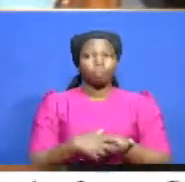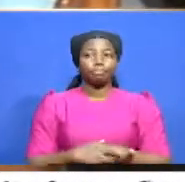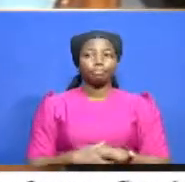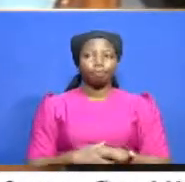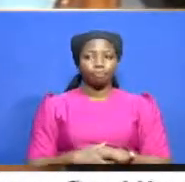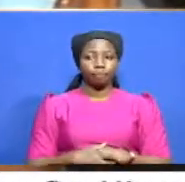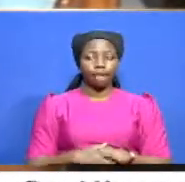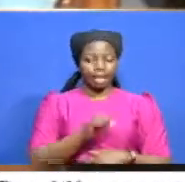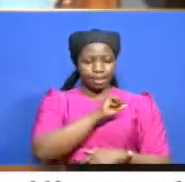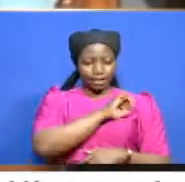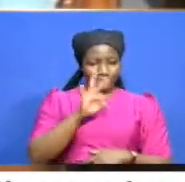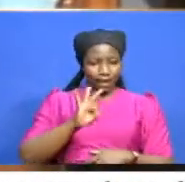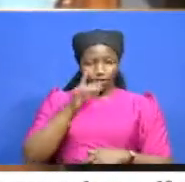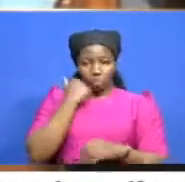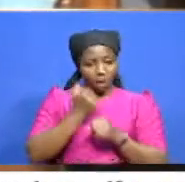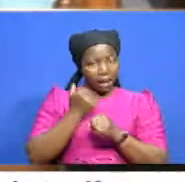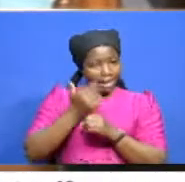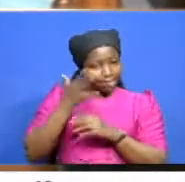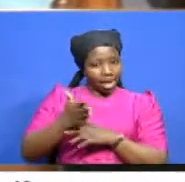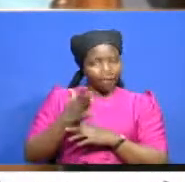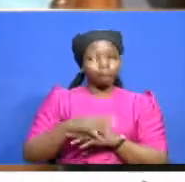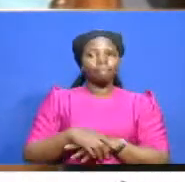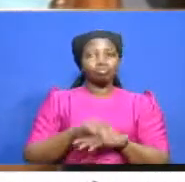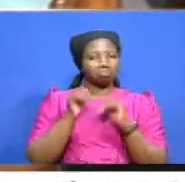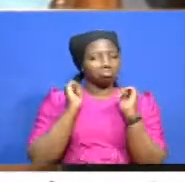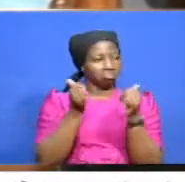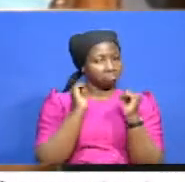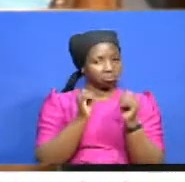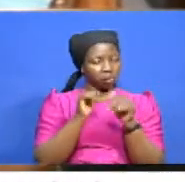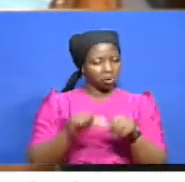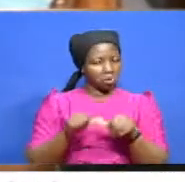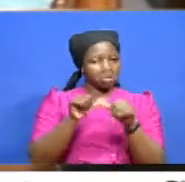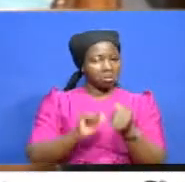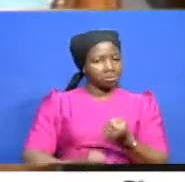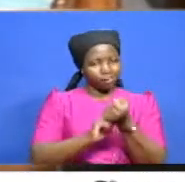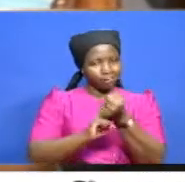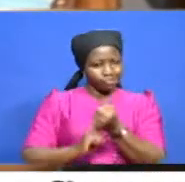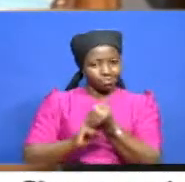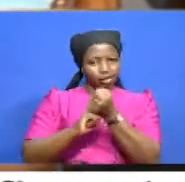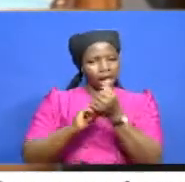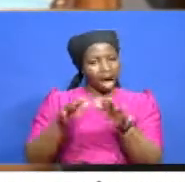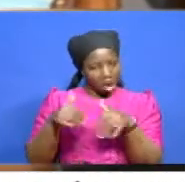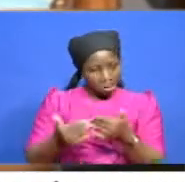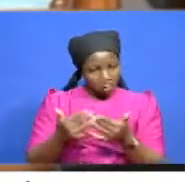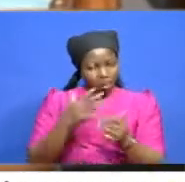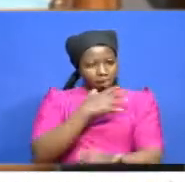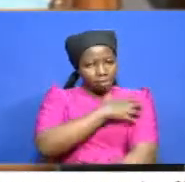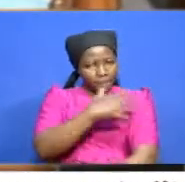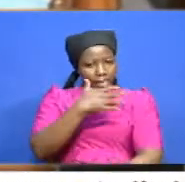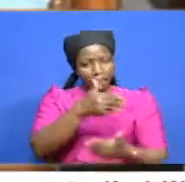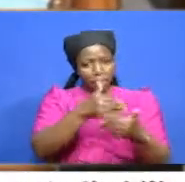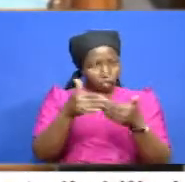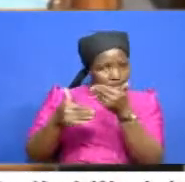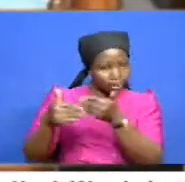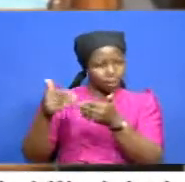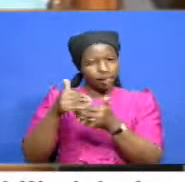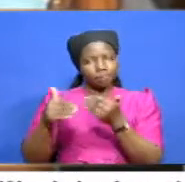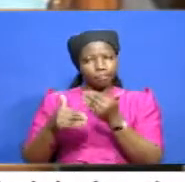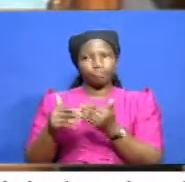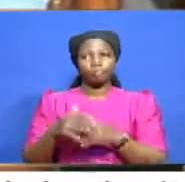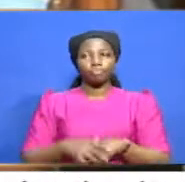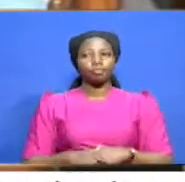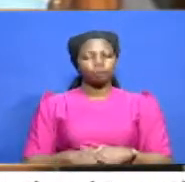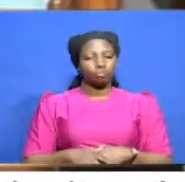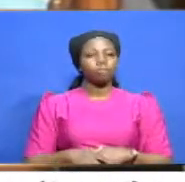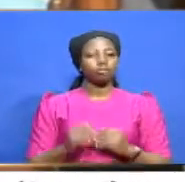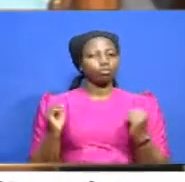staff who are working here are properly trained and will continue to give them support in terms of capacity building, in terms of proper gear, in